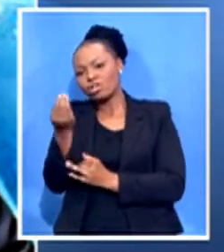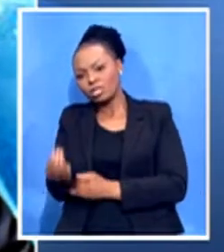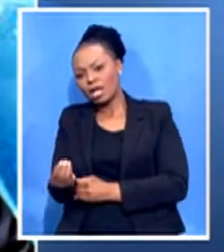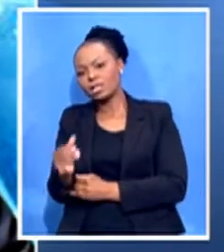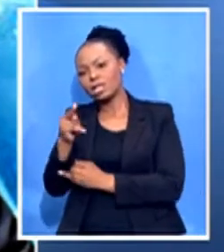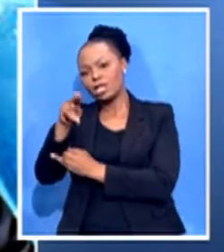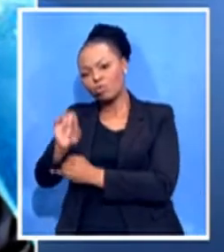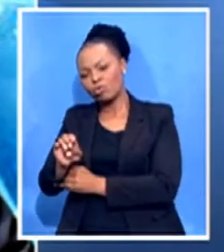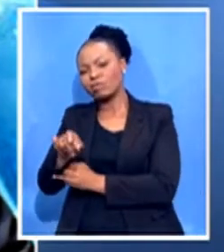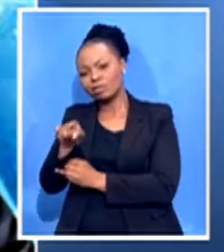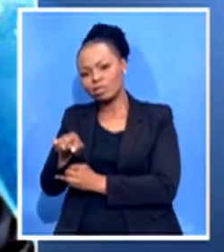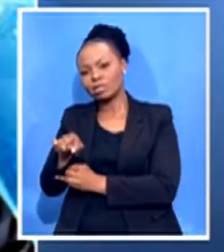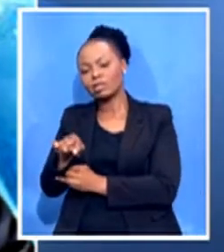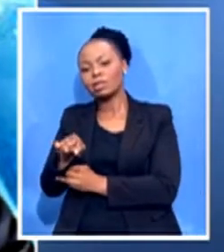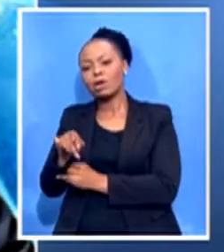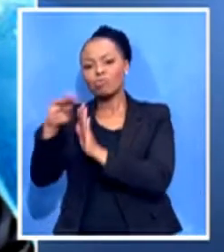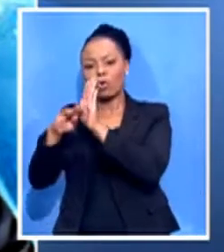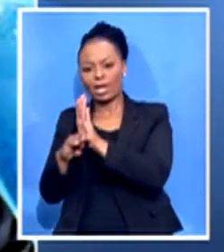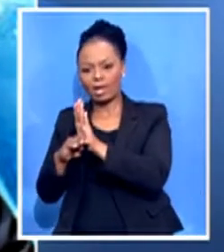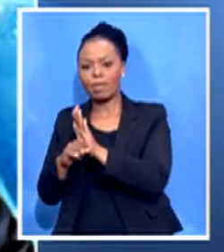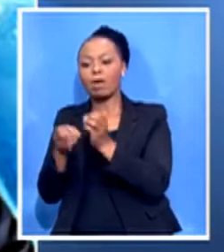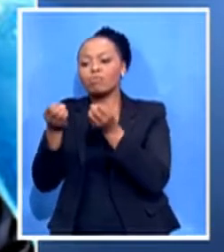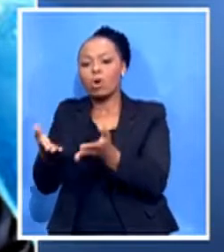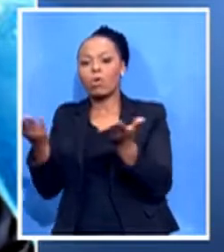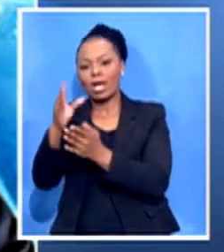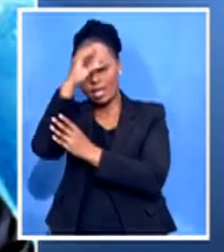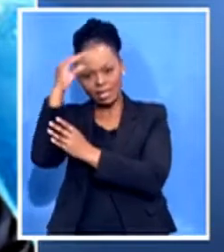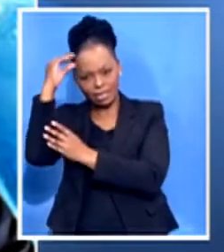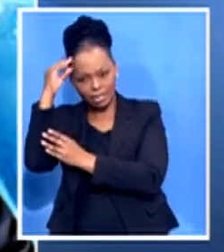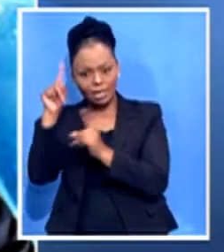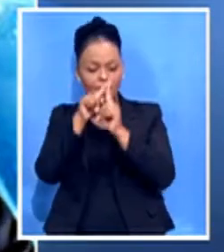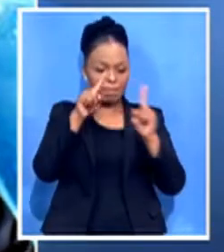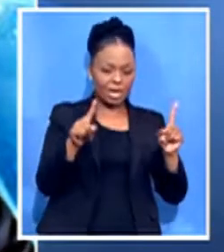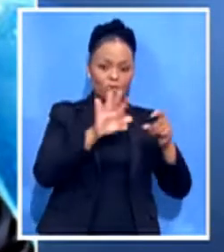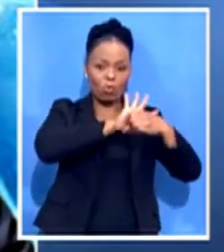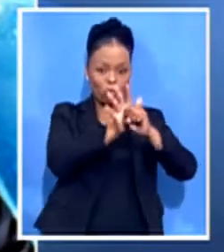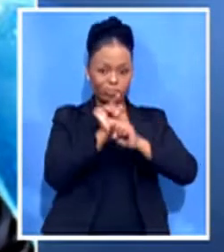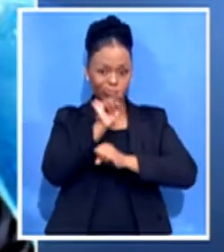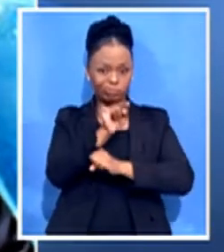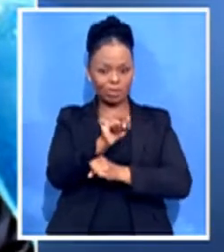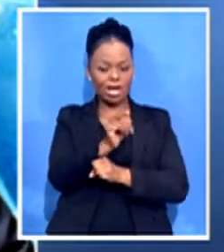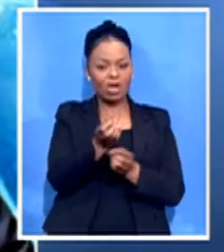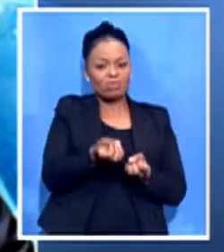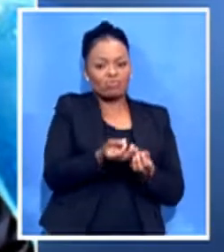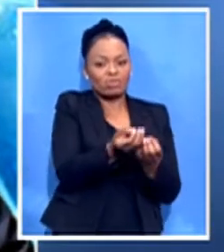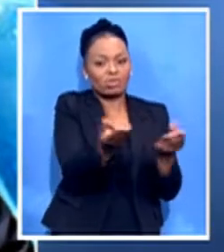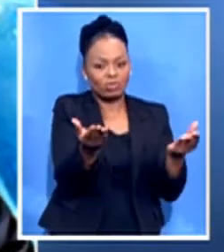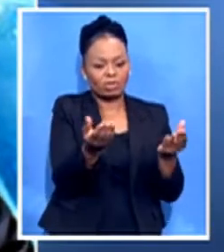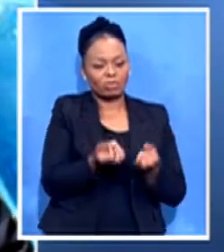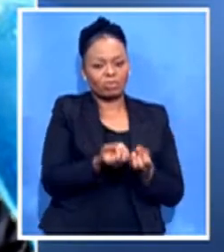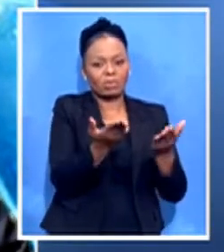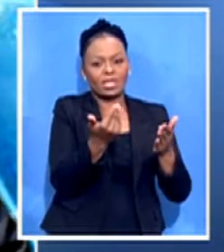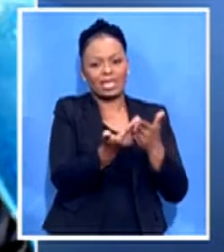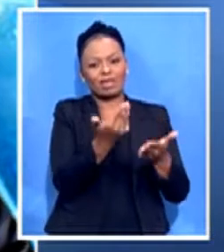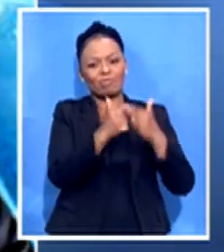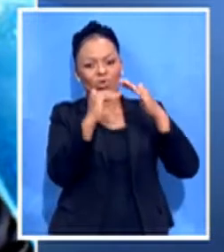for COVID-19, obviously, the distribution could be beyond just clinics, and that